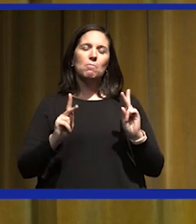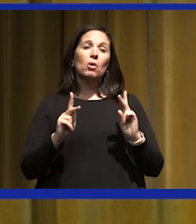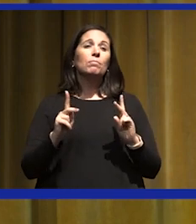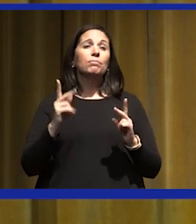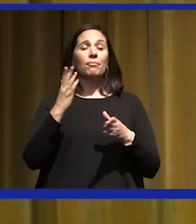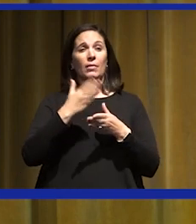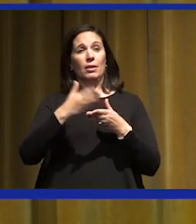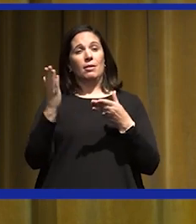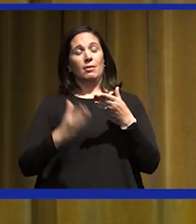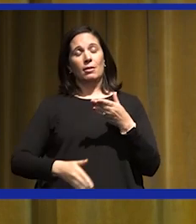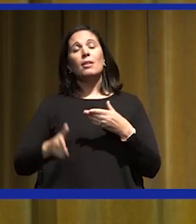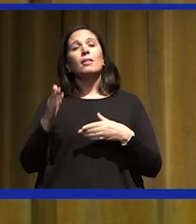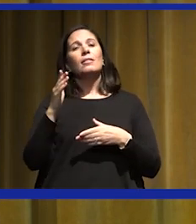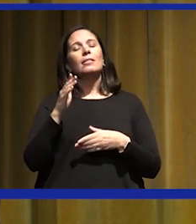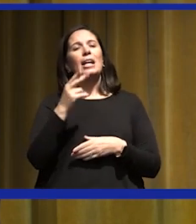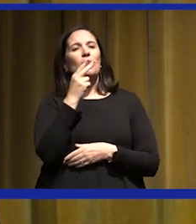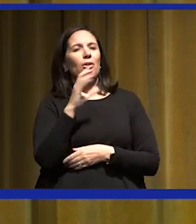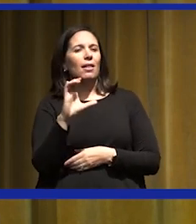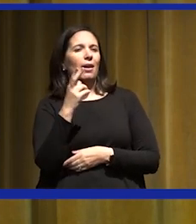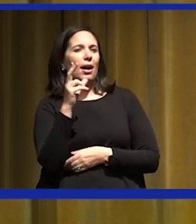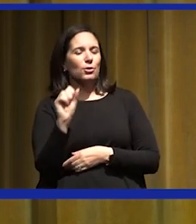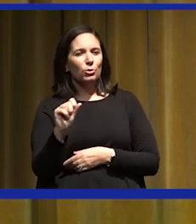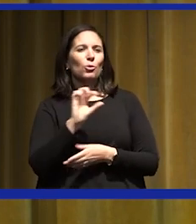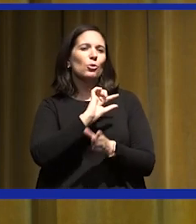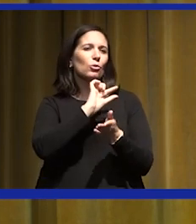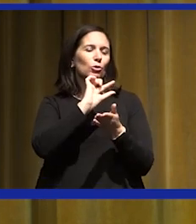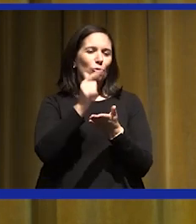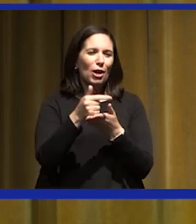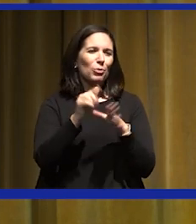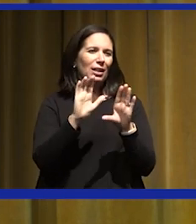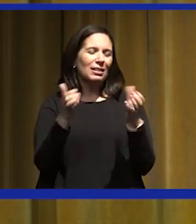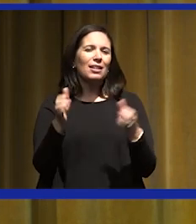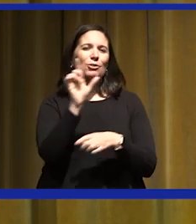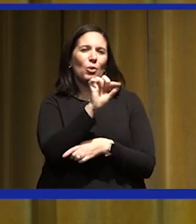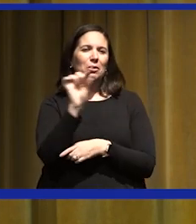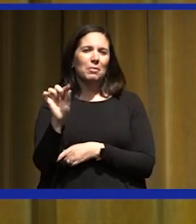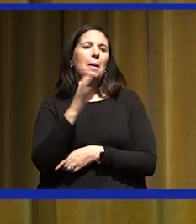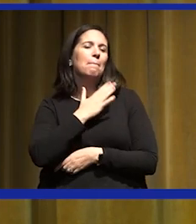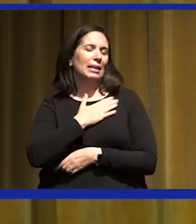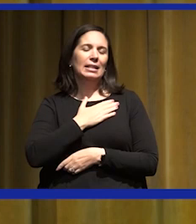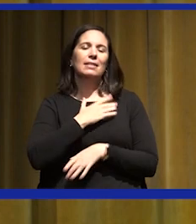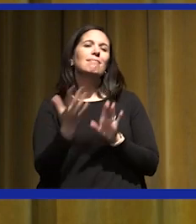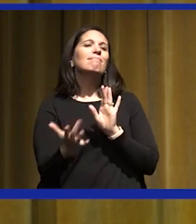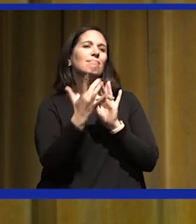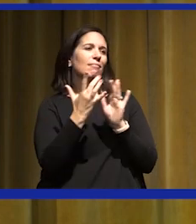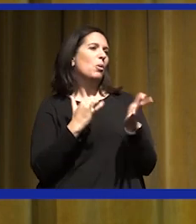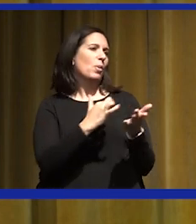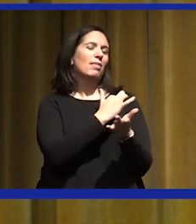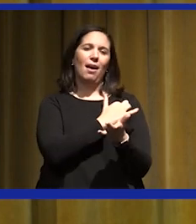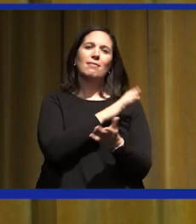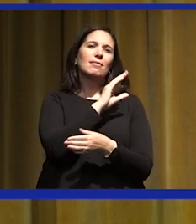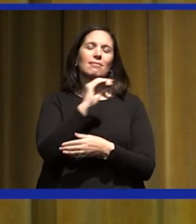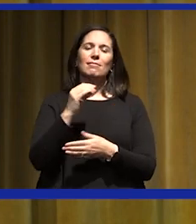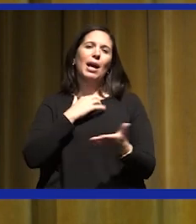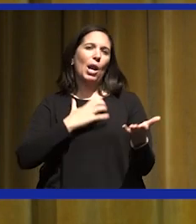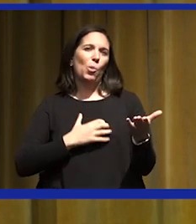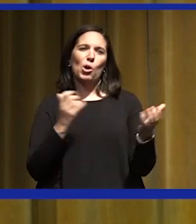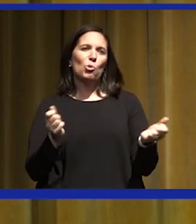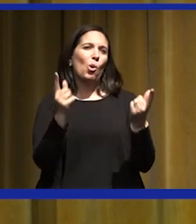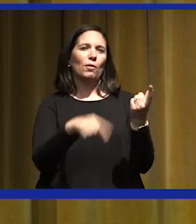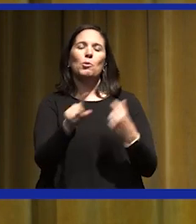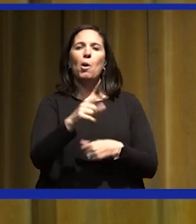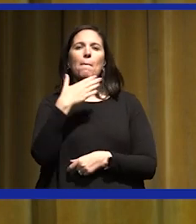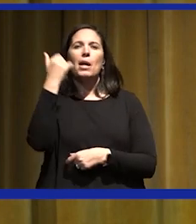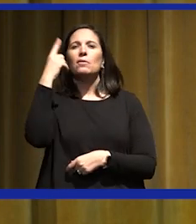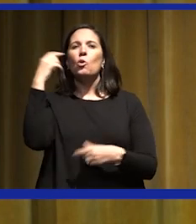Clay High School graduating class of 2020, I want to ask you to please keep in touch, and I wish all of you the best of